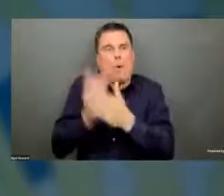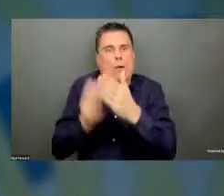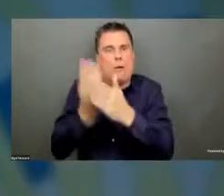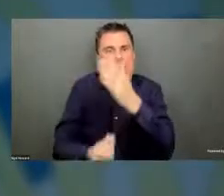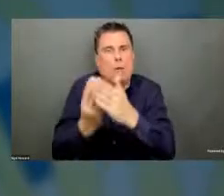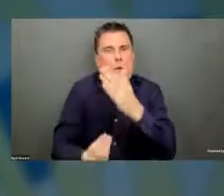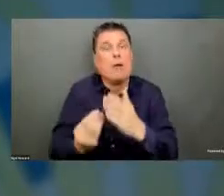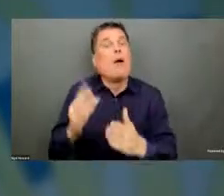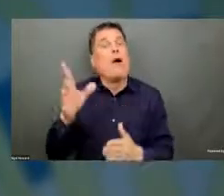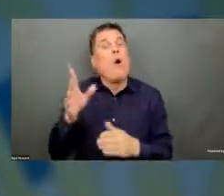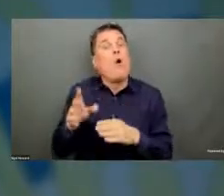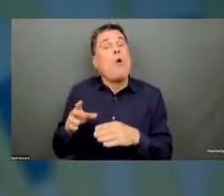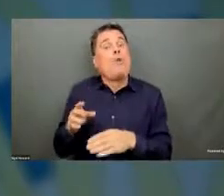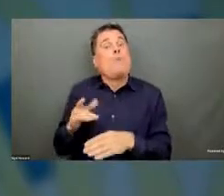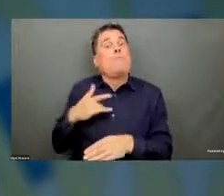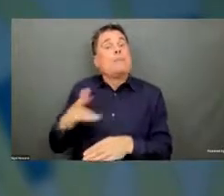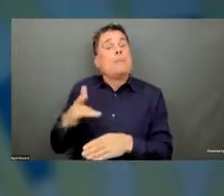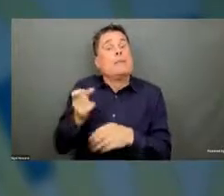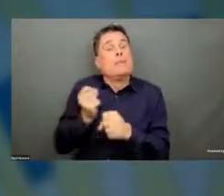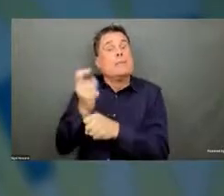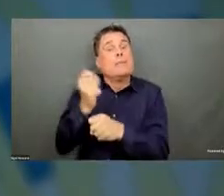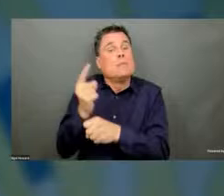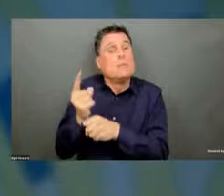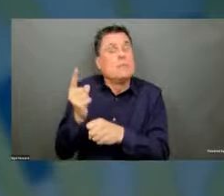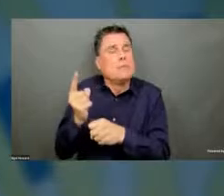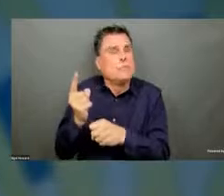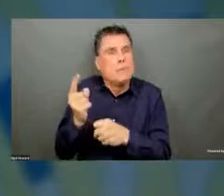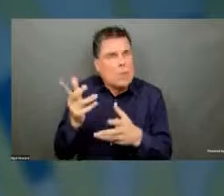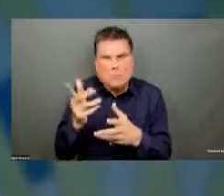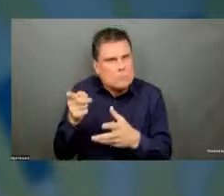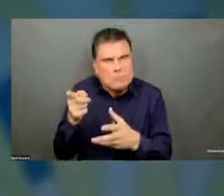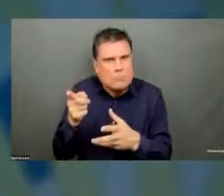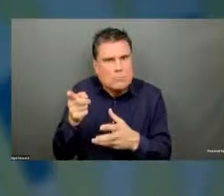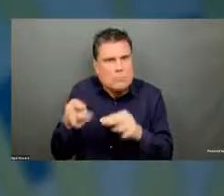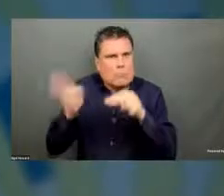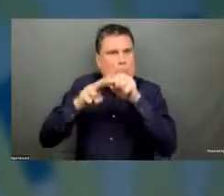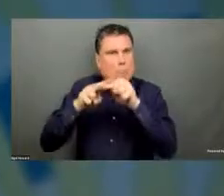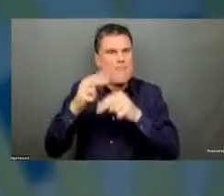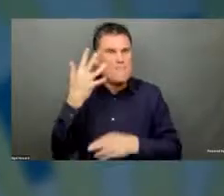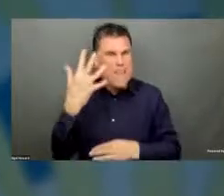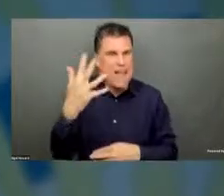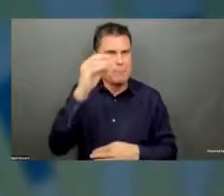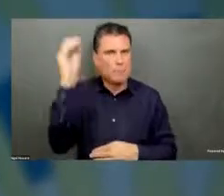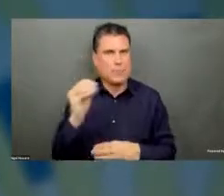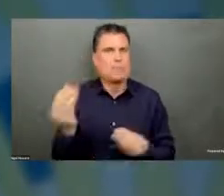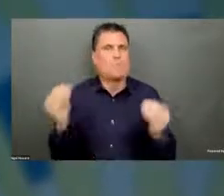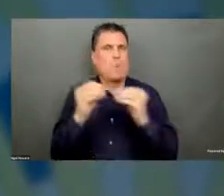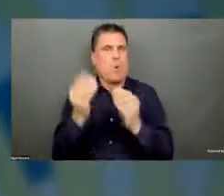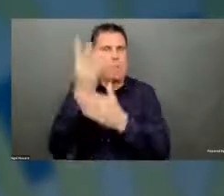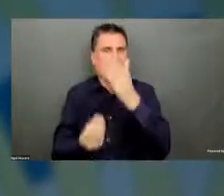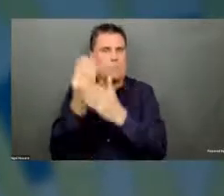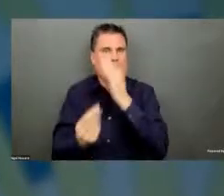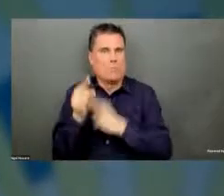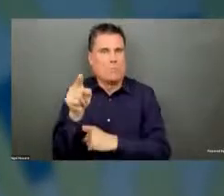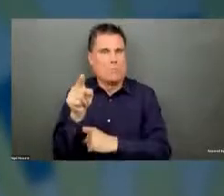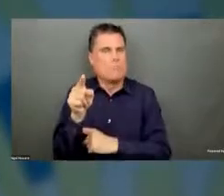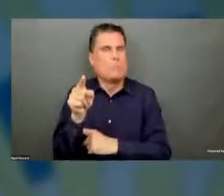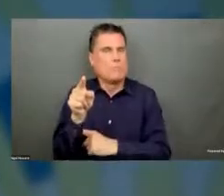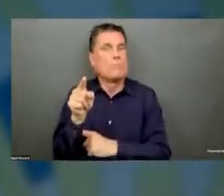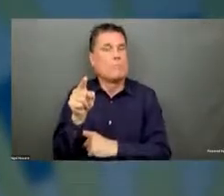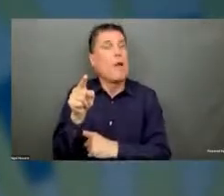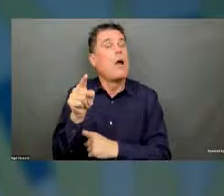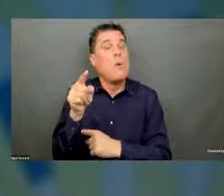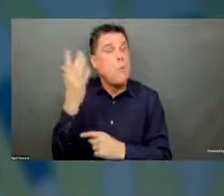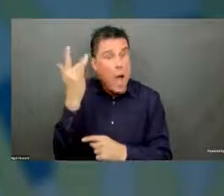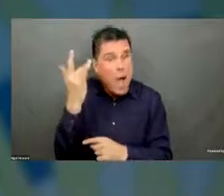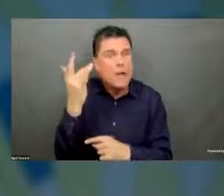in Canada. And that translates to about 14,000 extra deaths in the country. Many of those